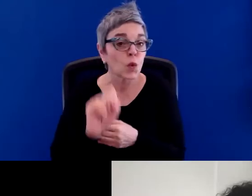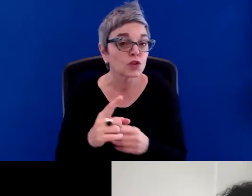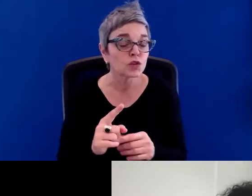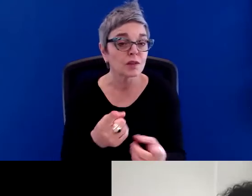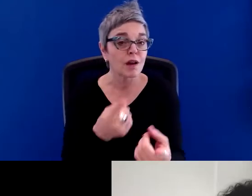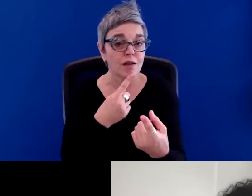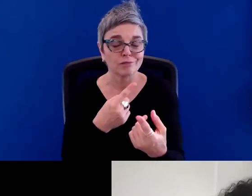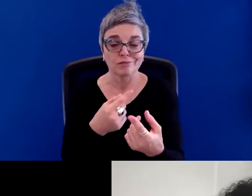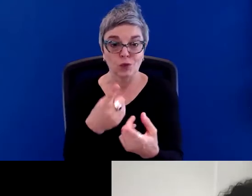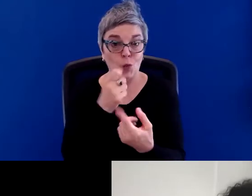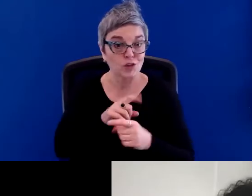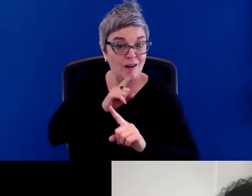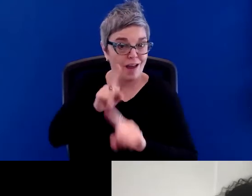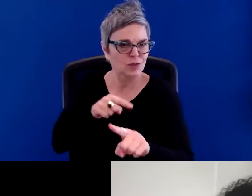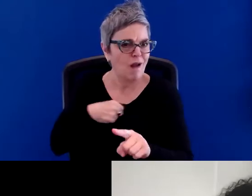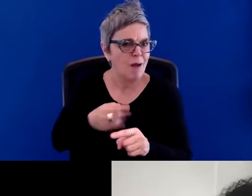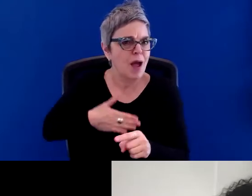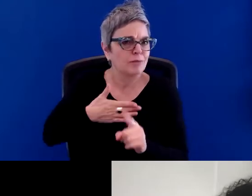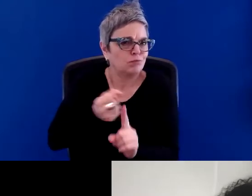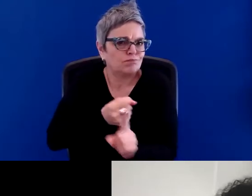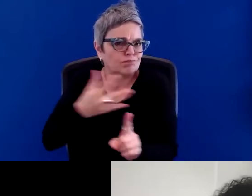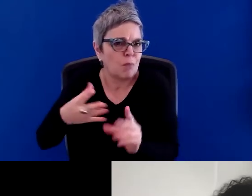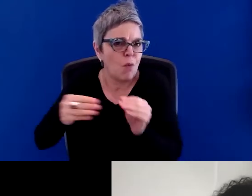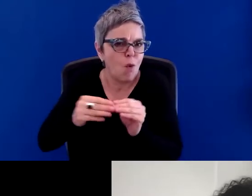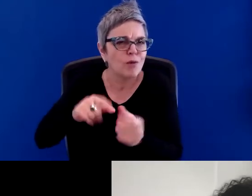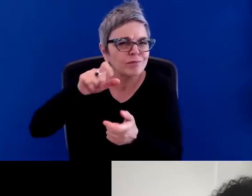for discussion. Thank you.